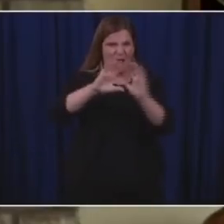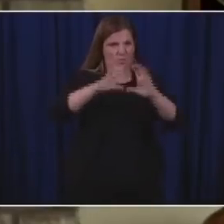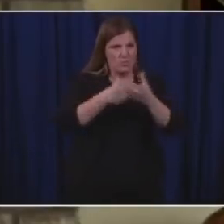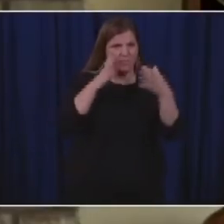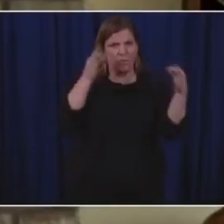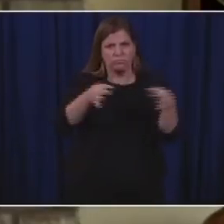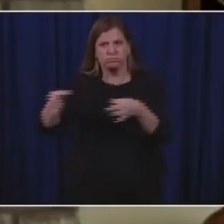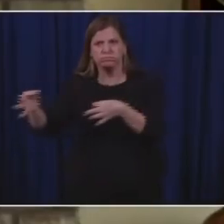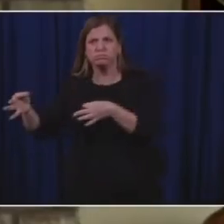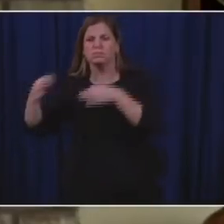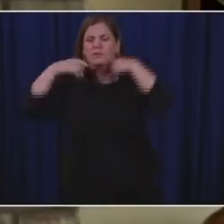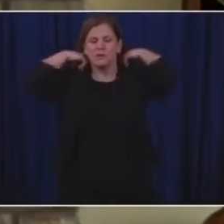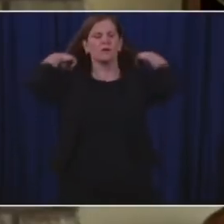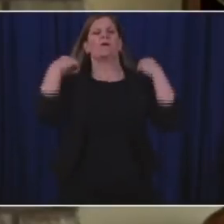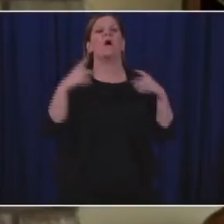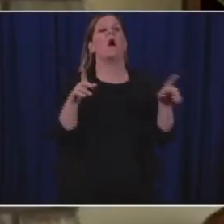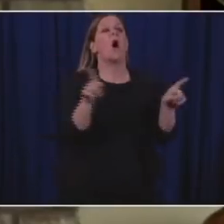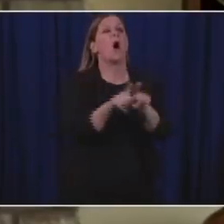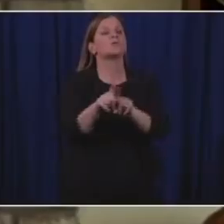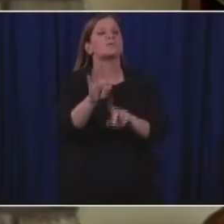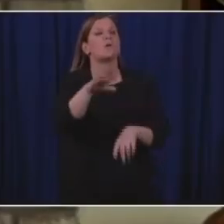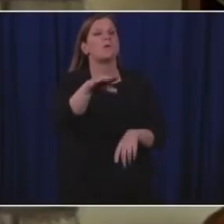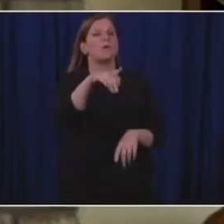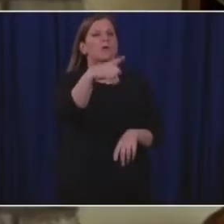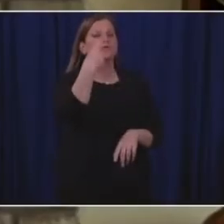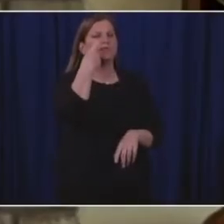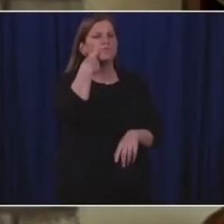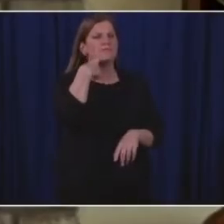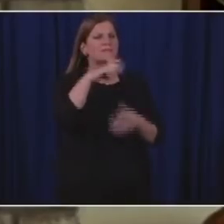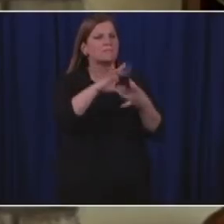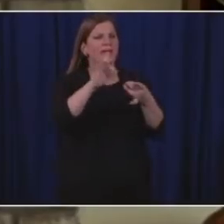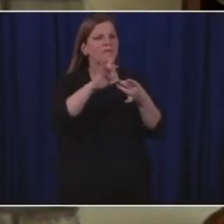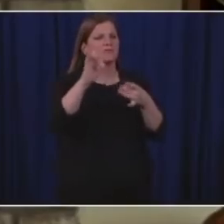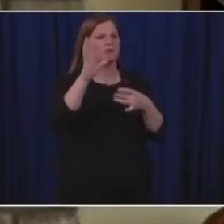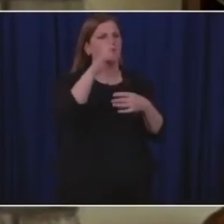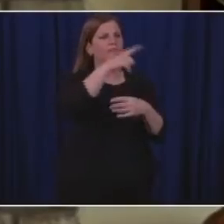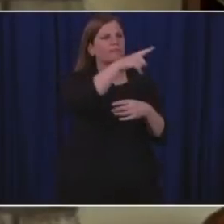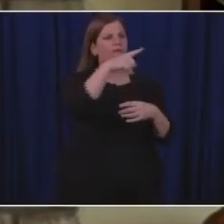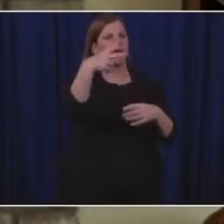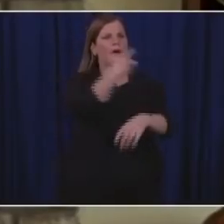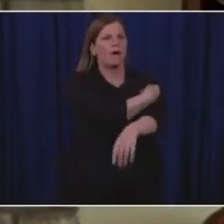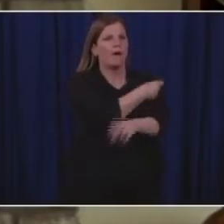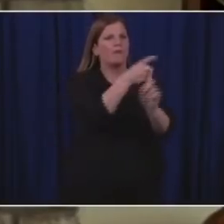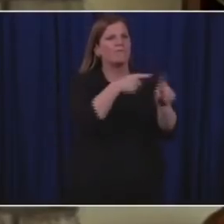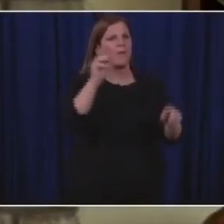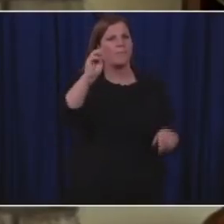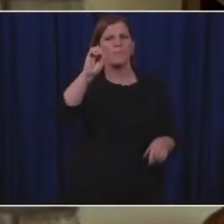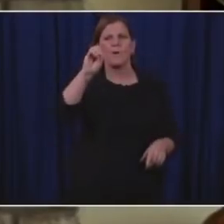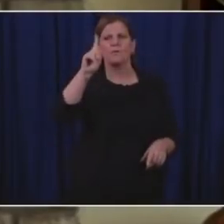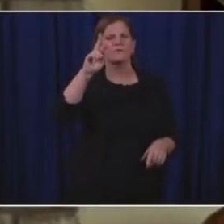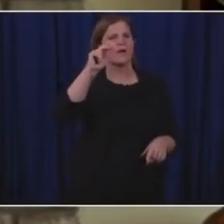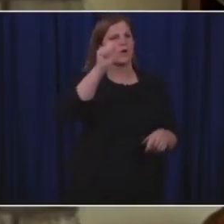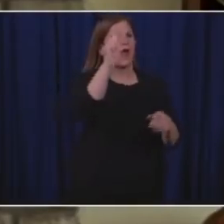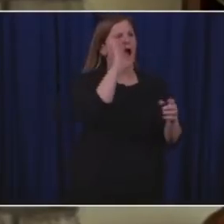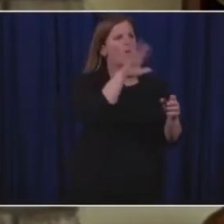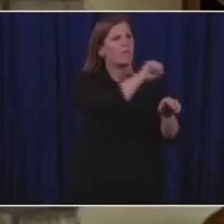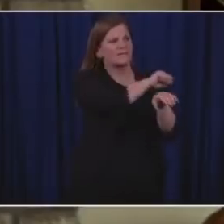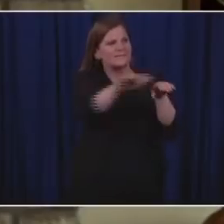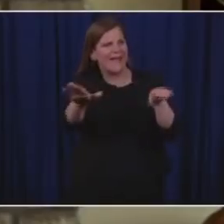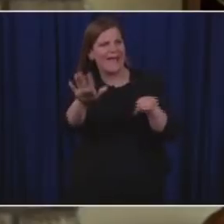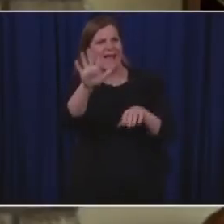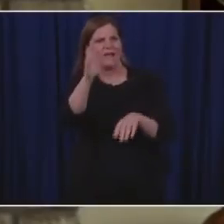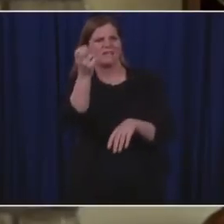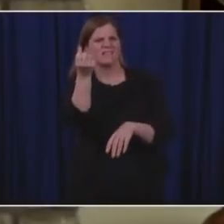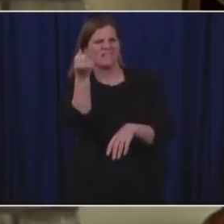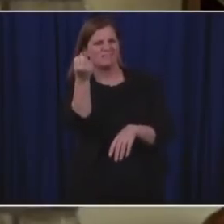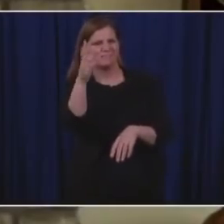the number regarding the shipment, the December 22 shipment of Moderna. I think that got a little garbled. If you could repeat the number,